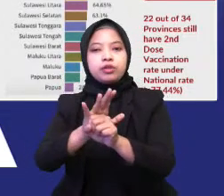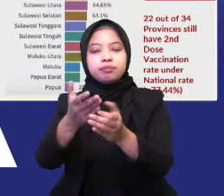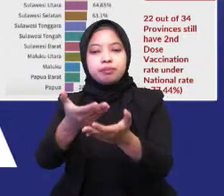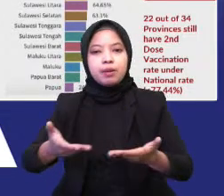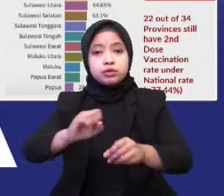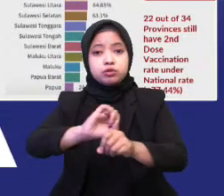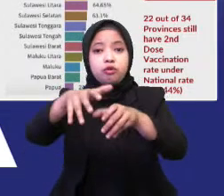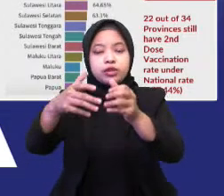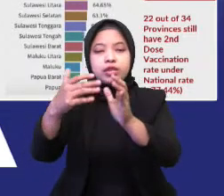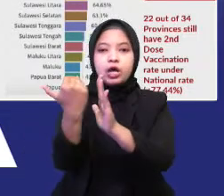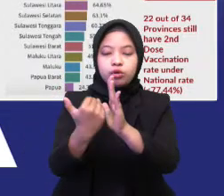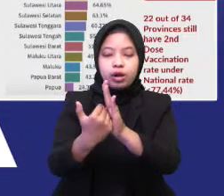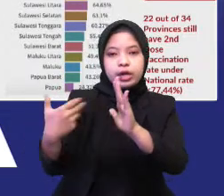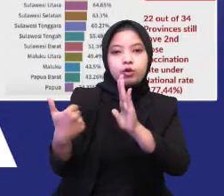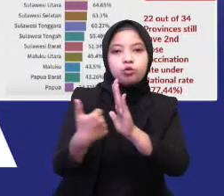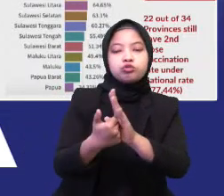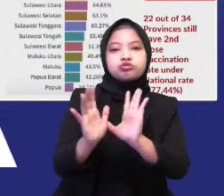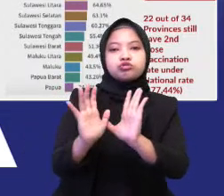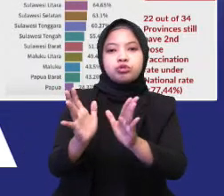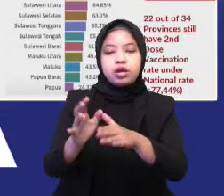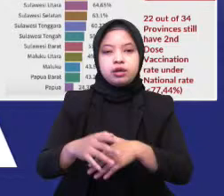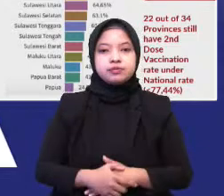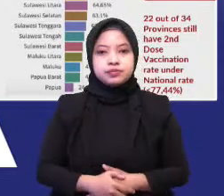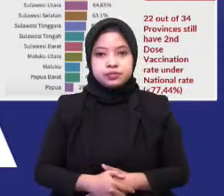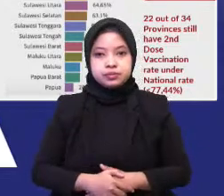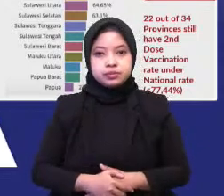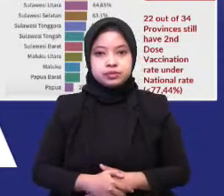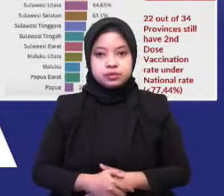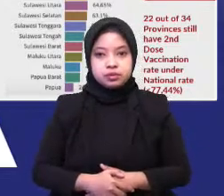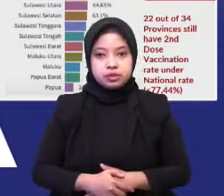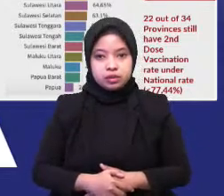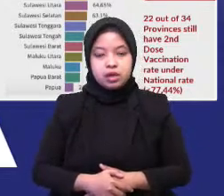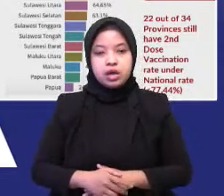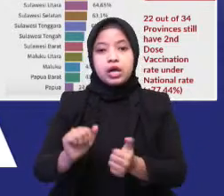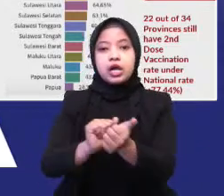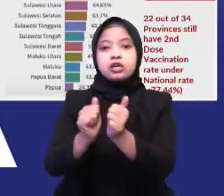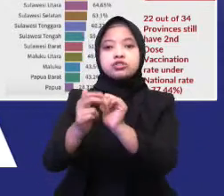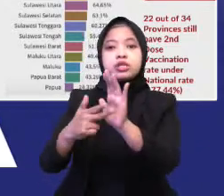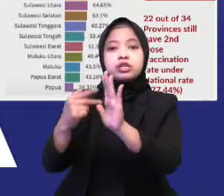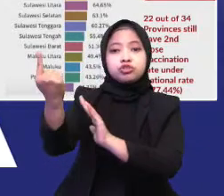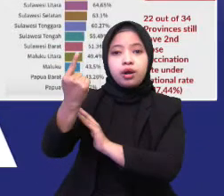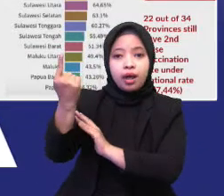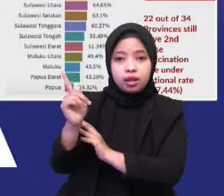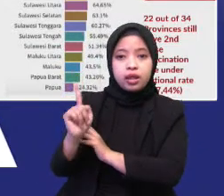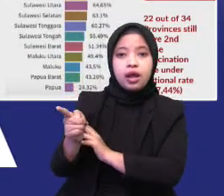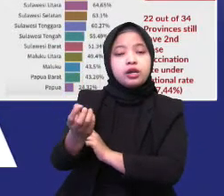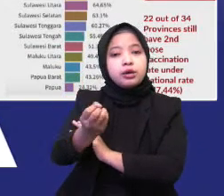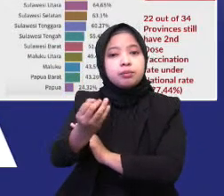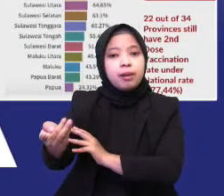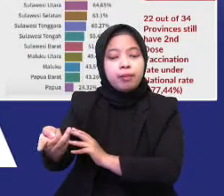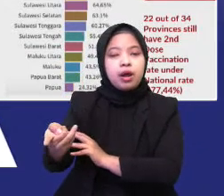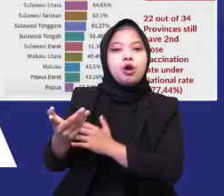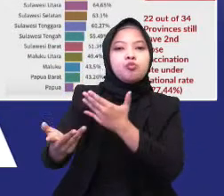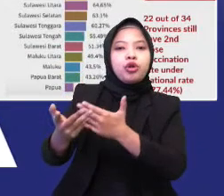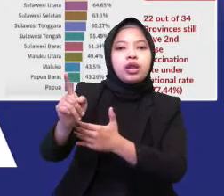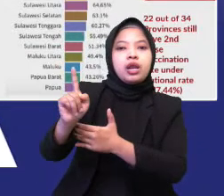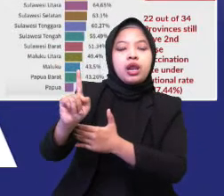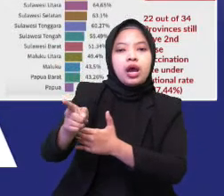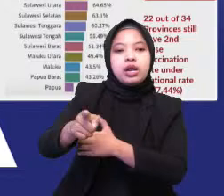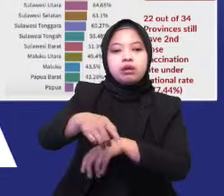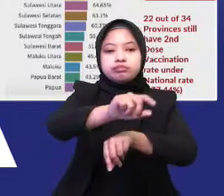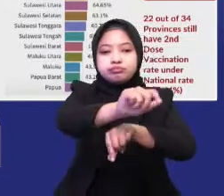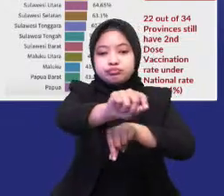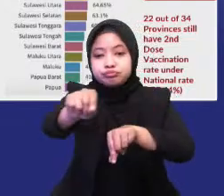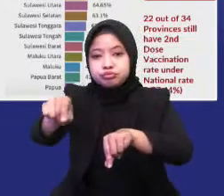Indonesia. When viewed from the trend of national cases, the improvements that can be observed are